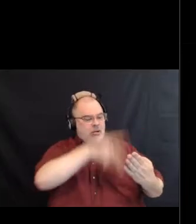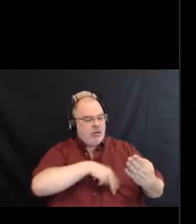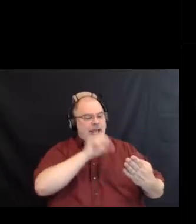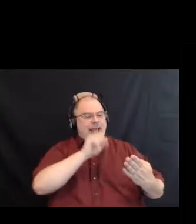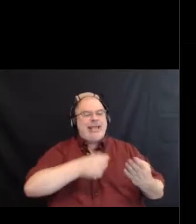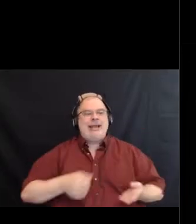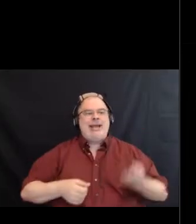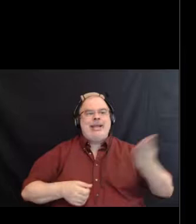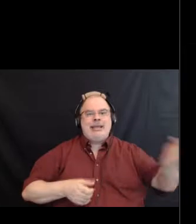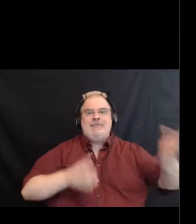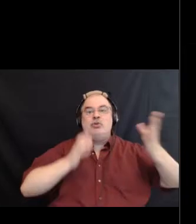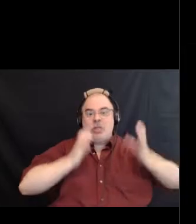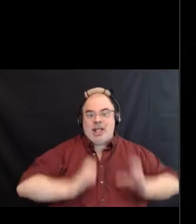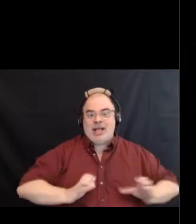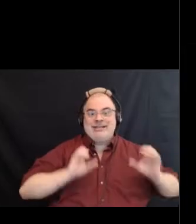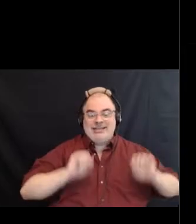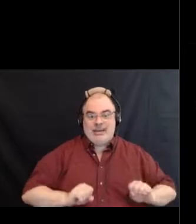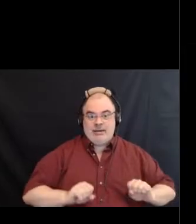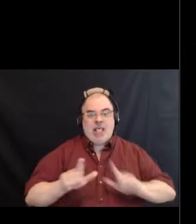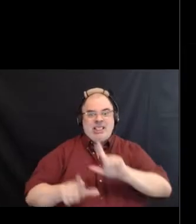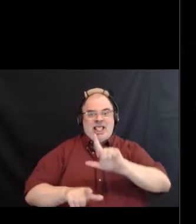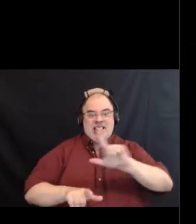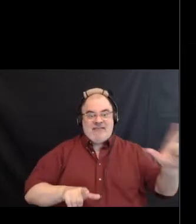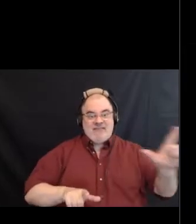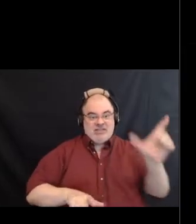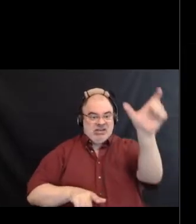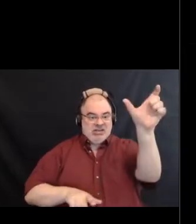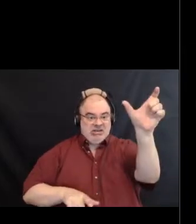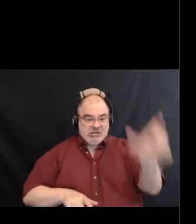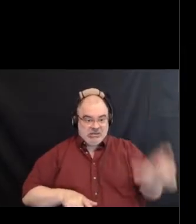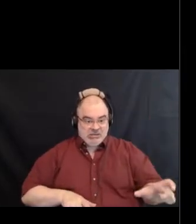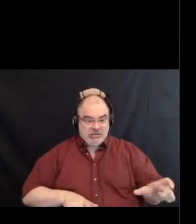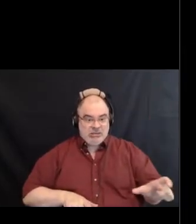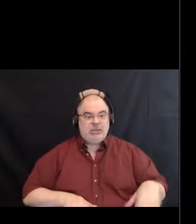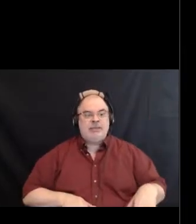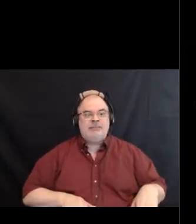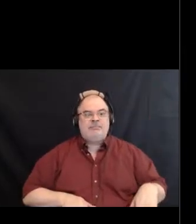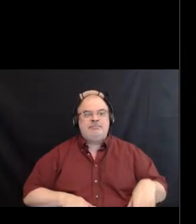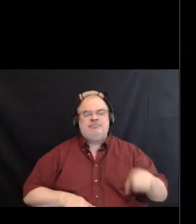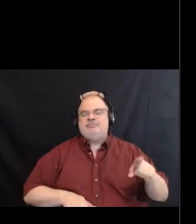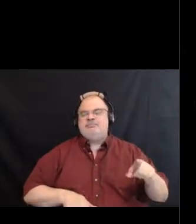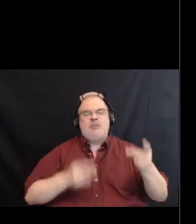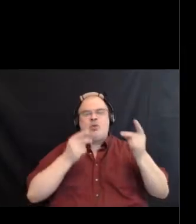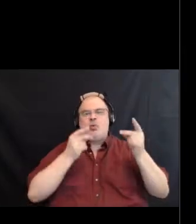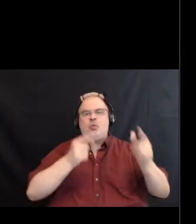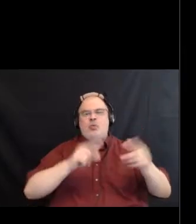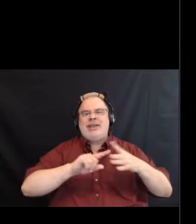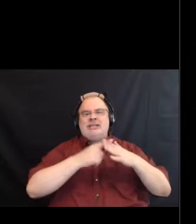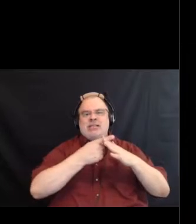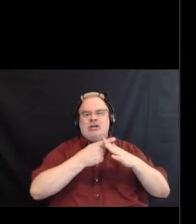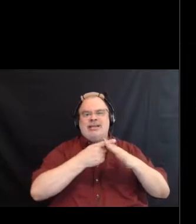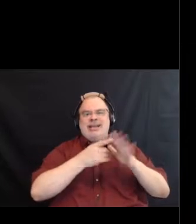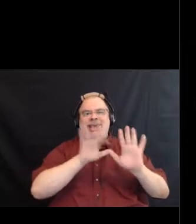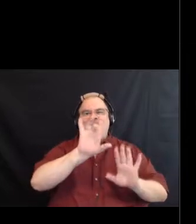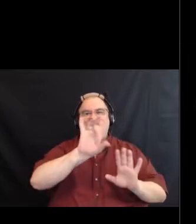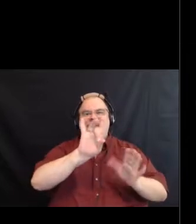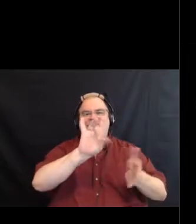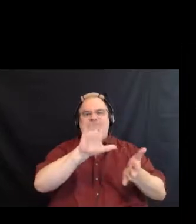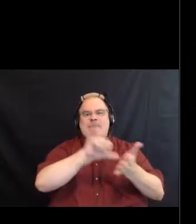they serve. On the left here is our what we call our Quick Start Guide. It is a 8-page